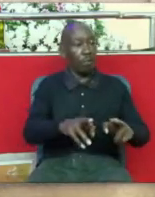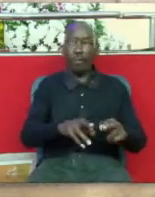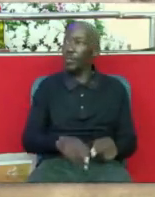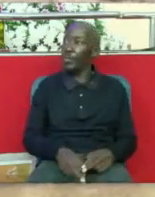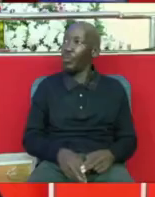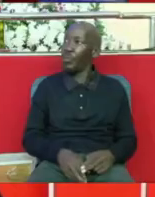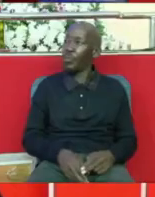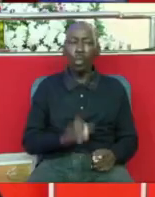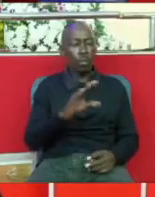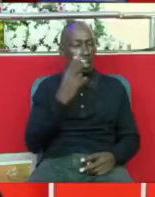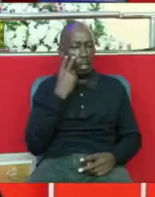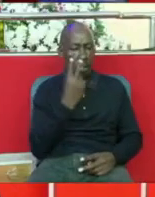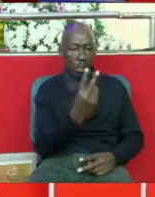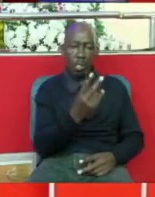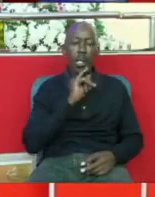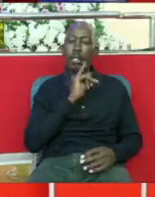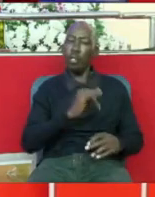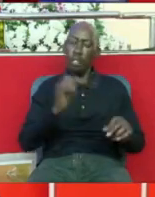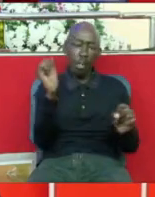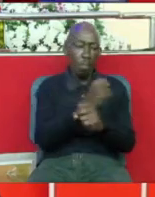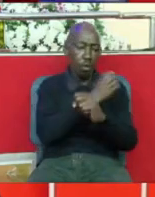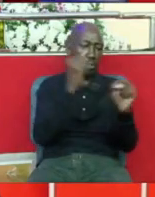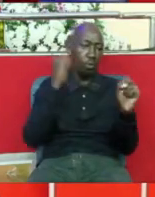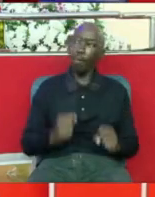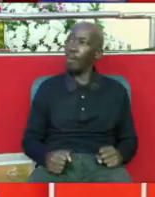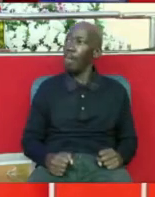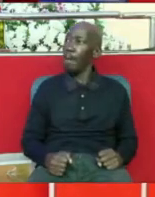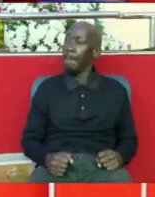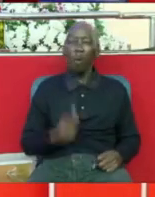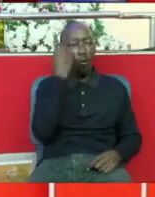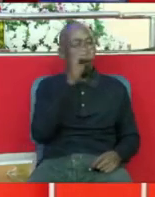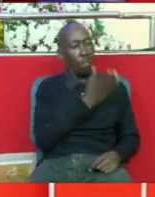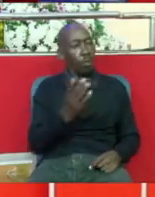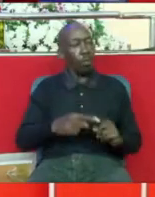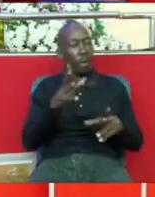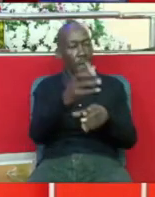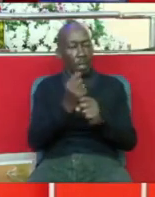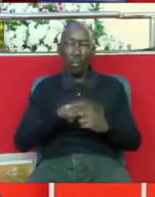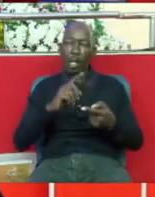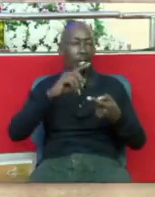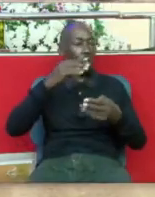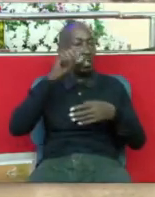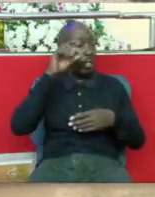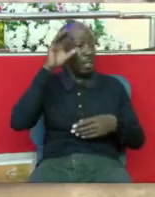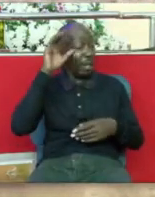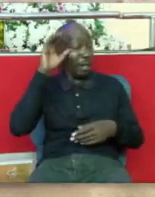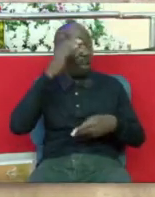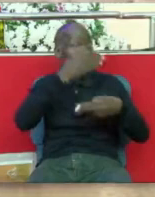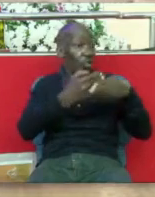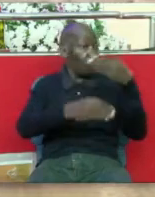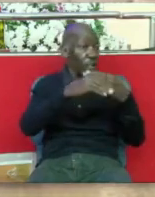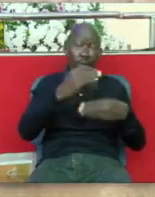tatu. So they may see it is impossible. Ili waone kwamba haikuwezekana. For them to get the China construction. Kupata kampuni ya